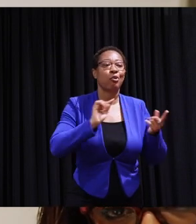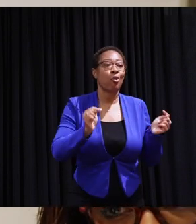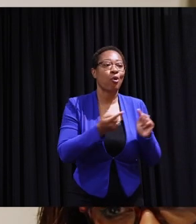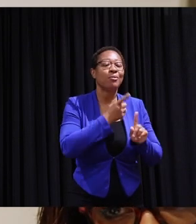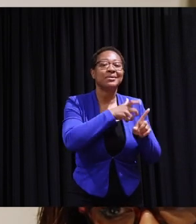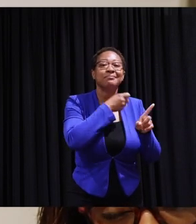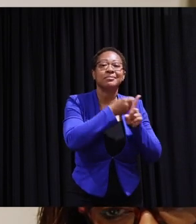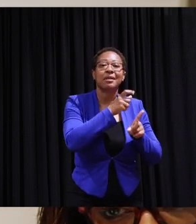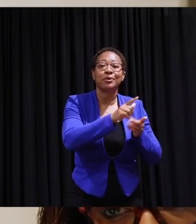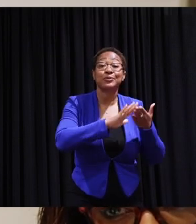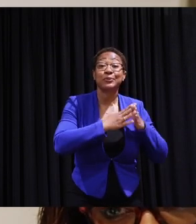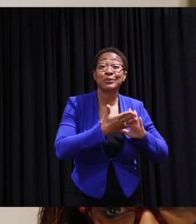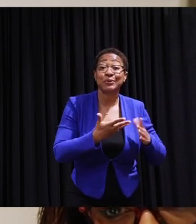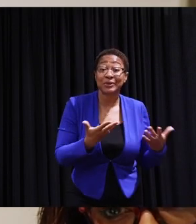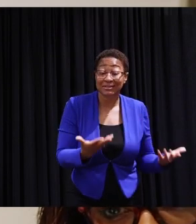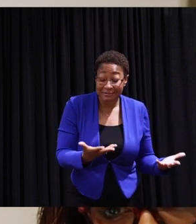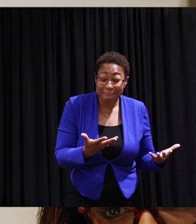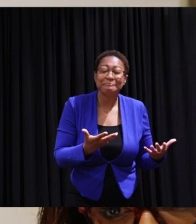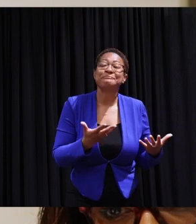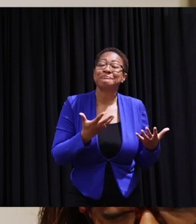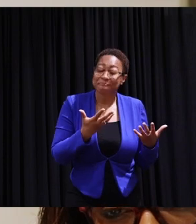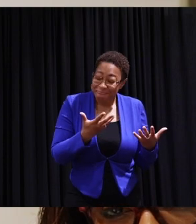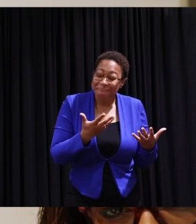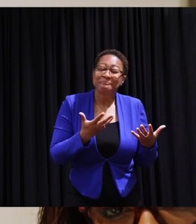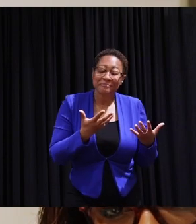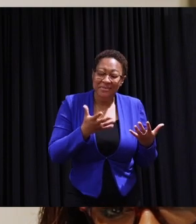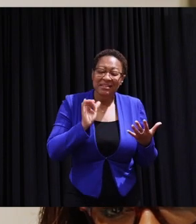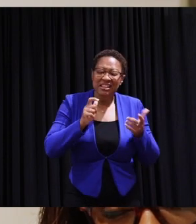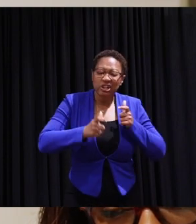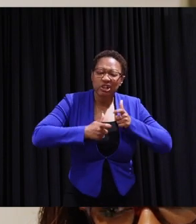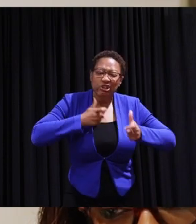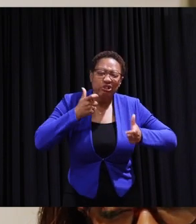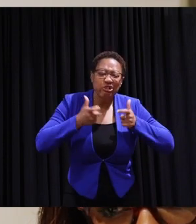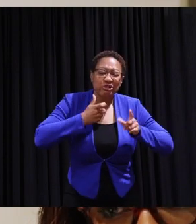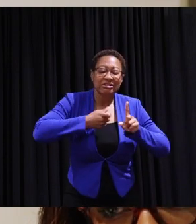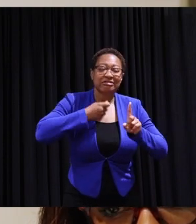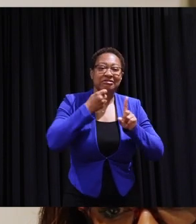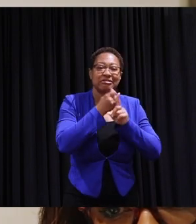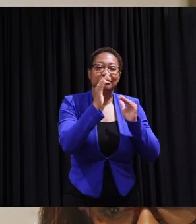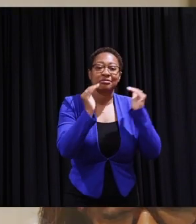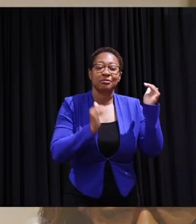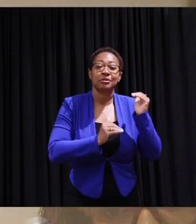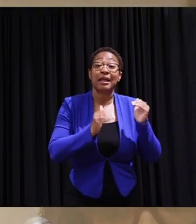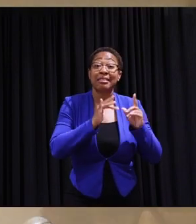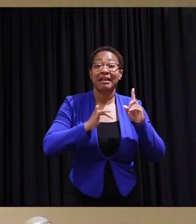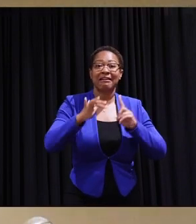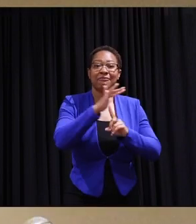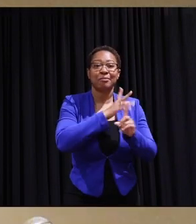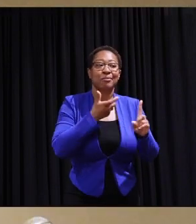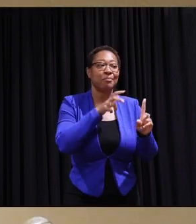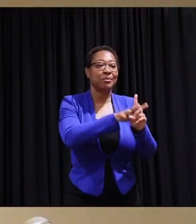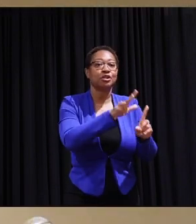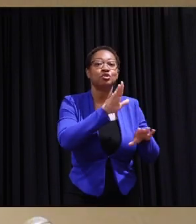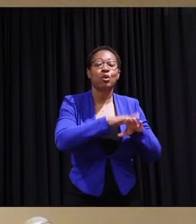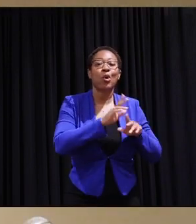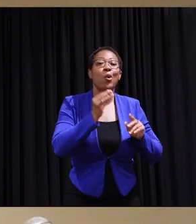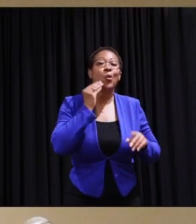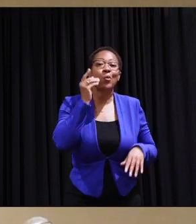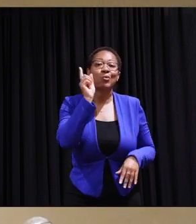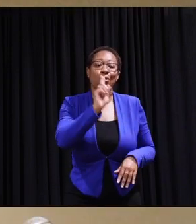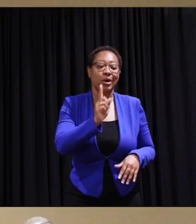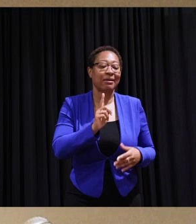and impacts to these communities. So that's some of the major discrepancies that the environment places on homes that are